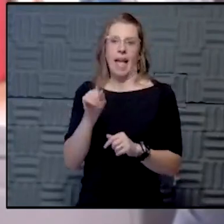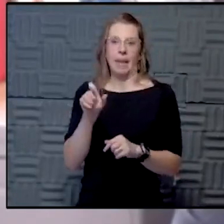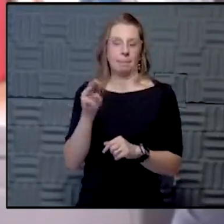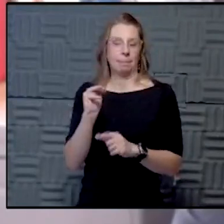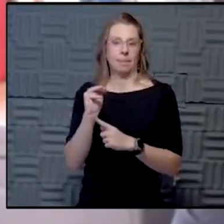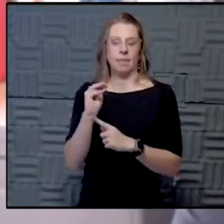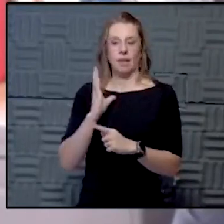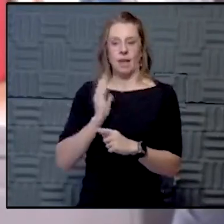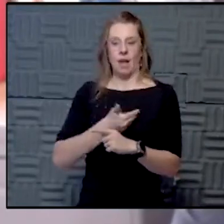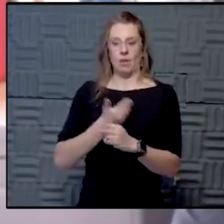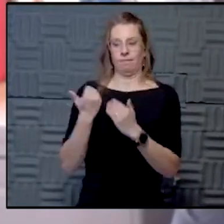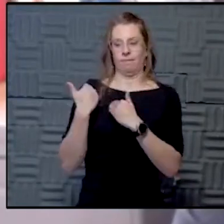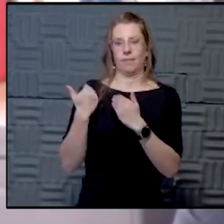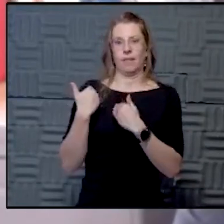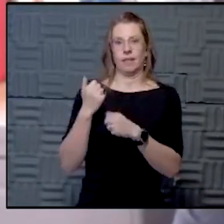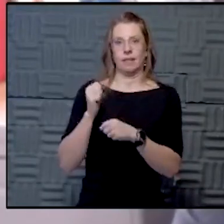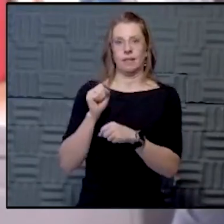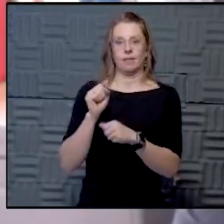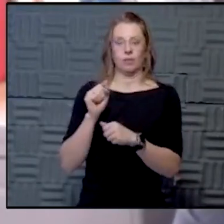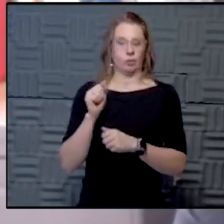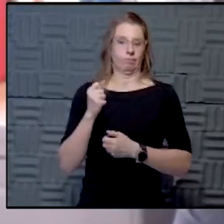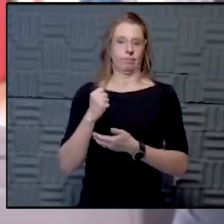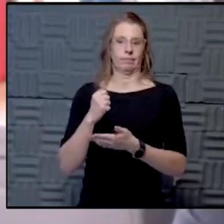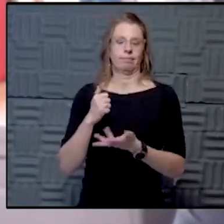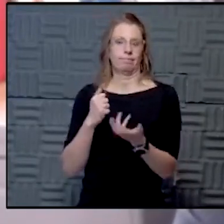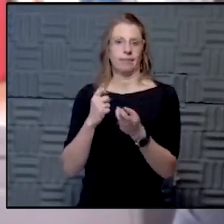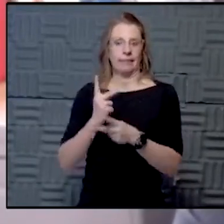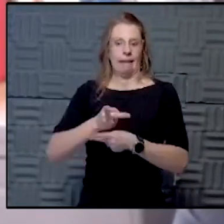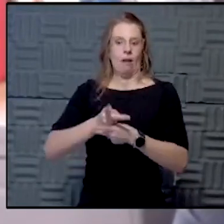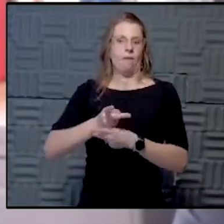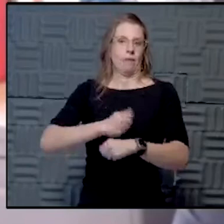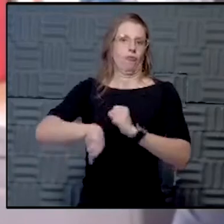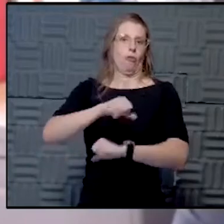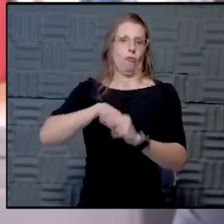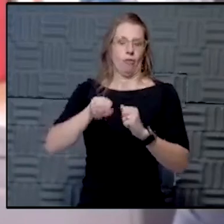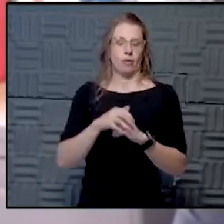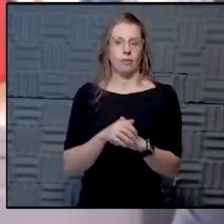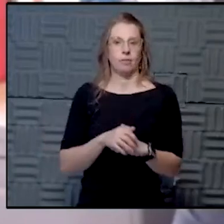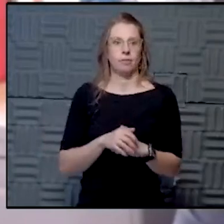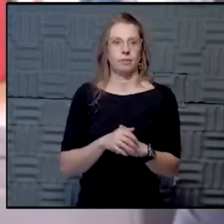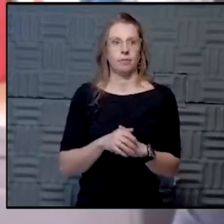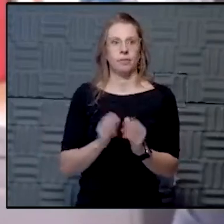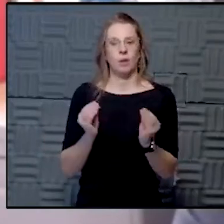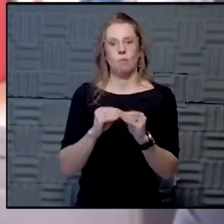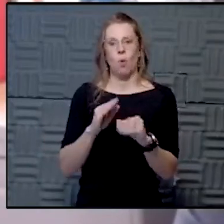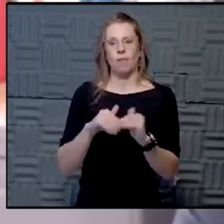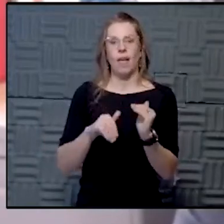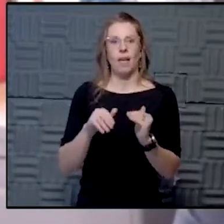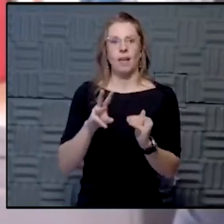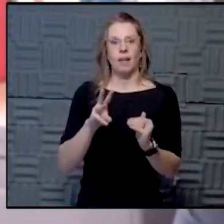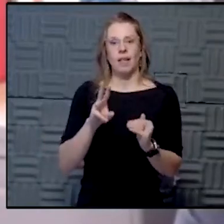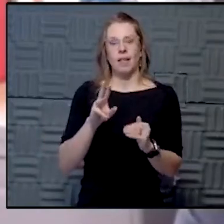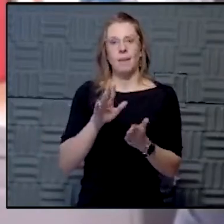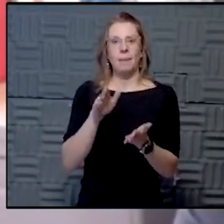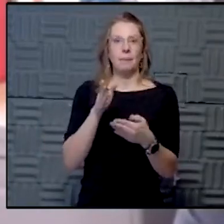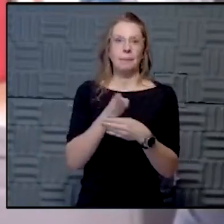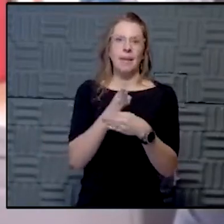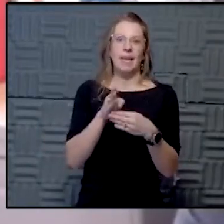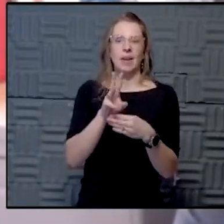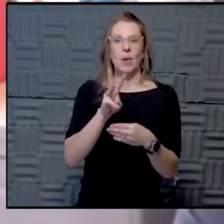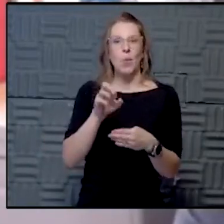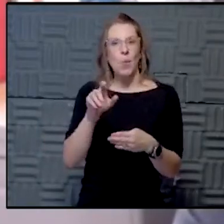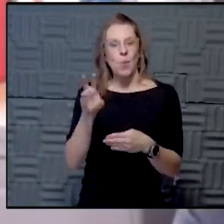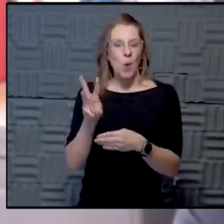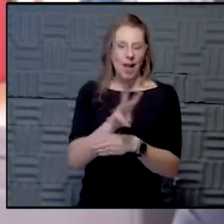that we're taking care of one another, and so it's going beyond the Midwestern "How are you? I'm doing fine," and really asking